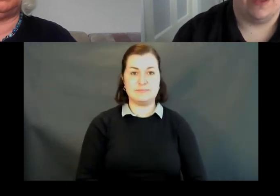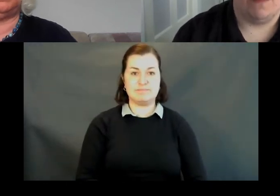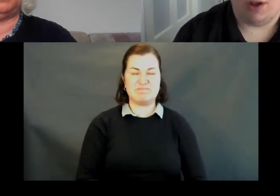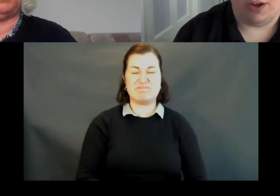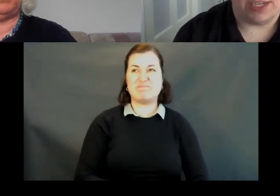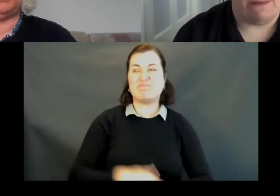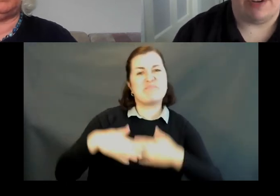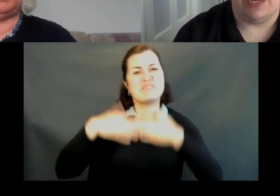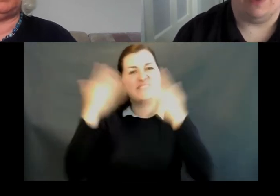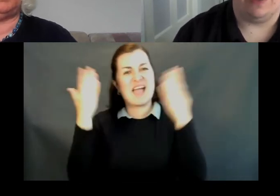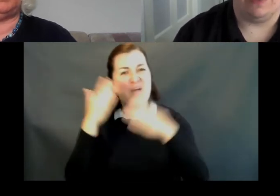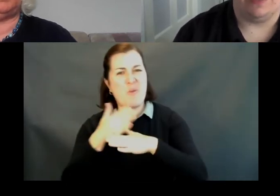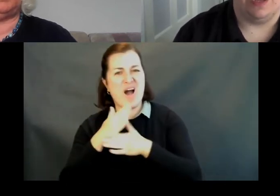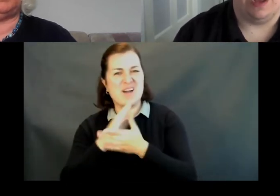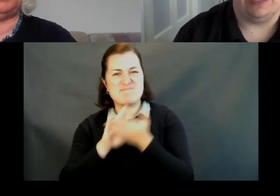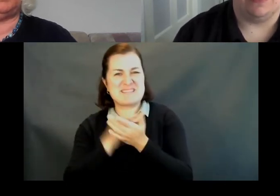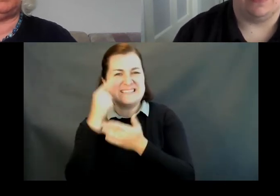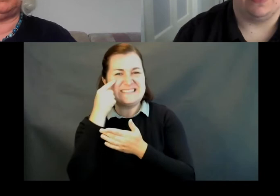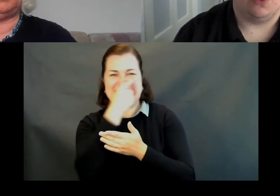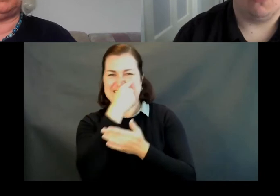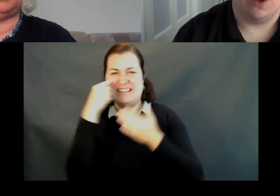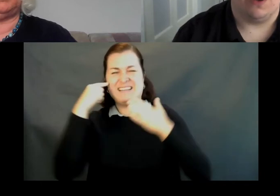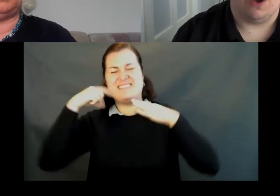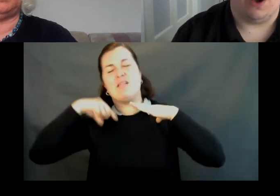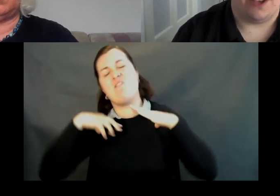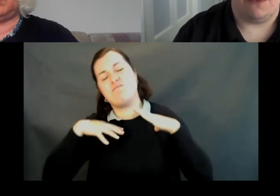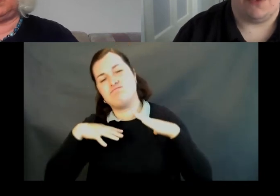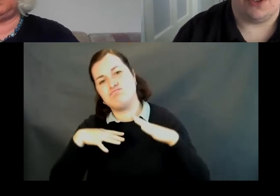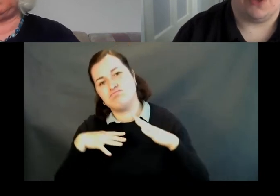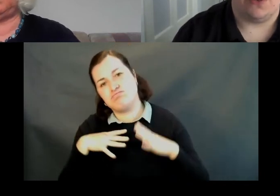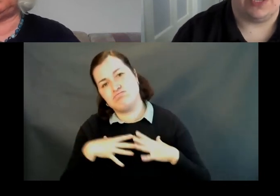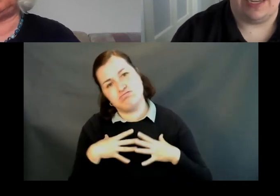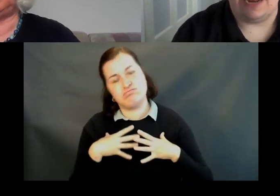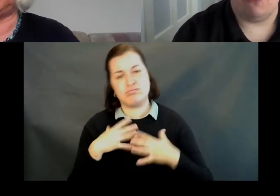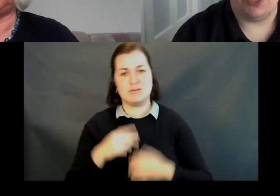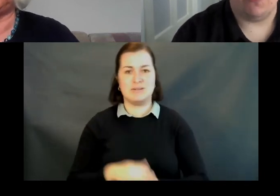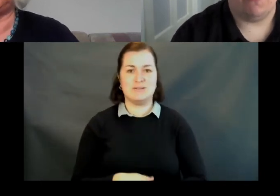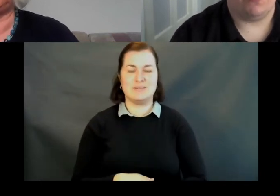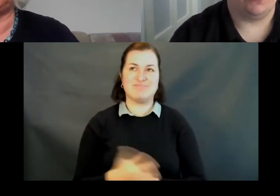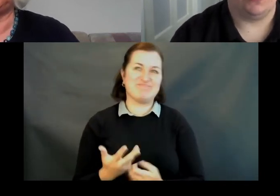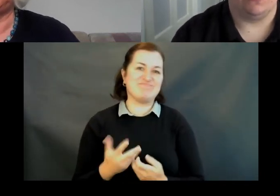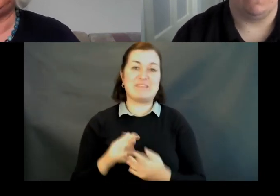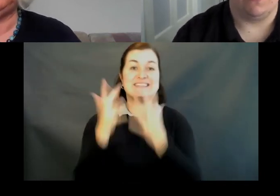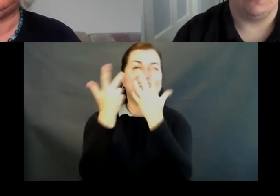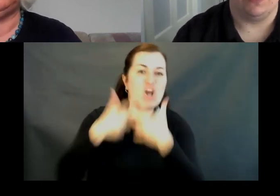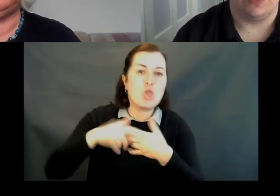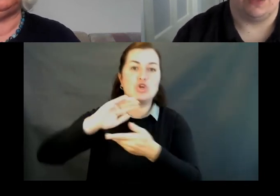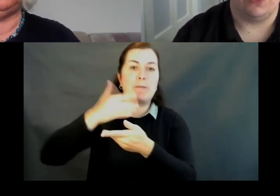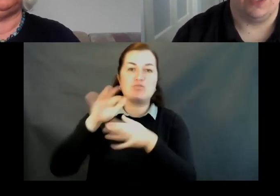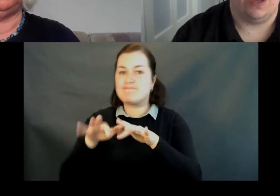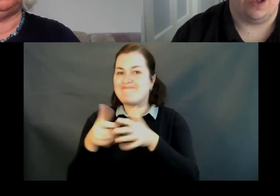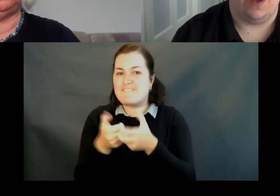day, my eyes can get very tired. And the longer I use, say, technology with computers and phones